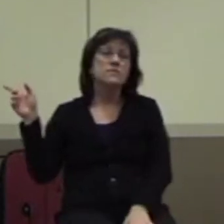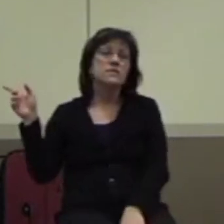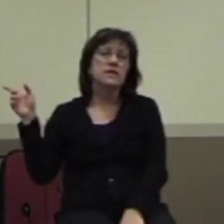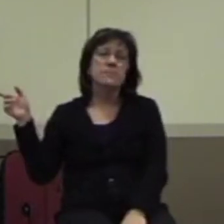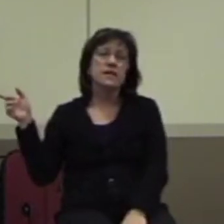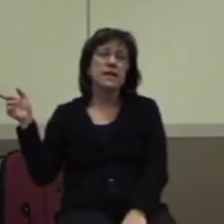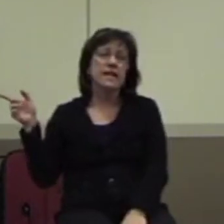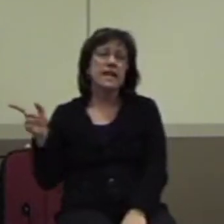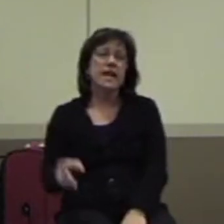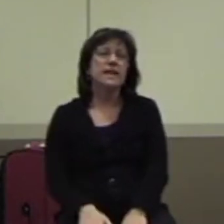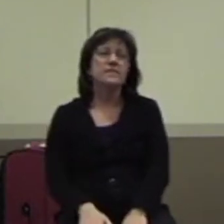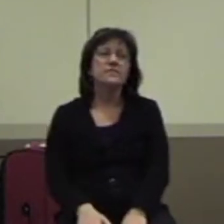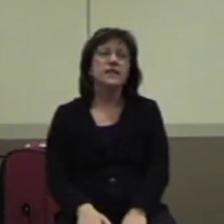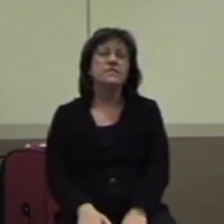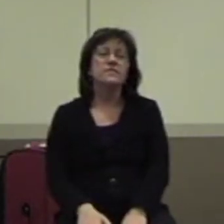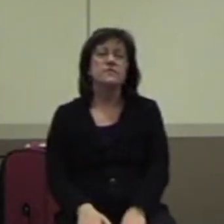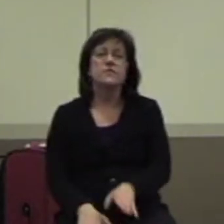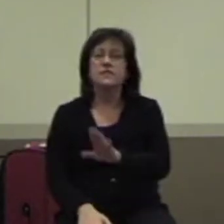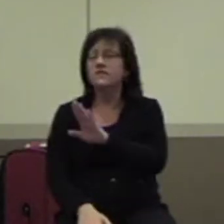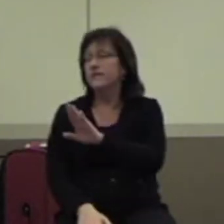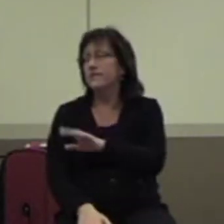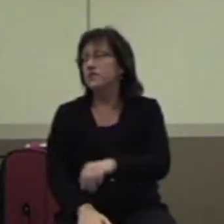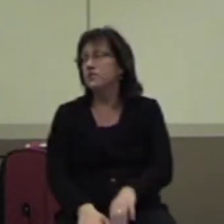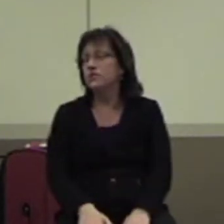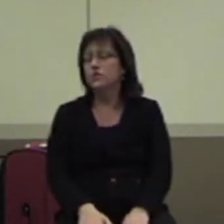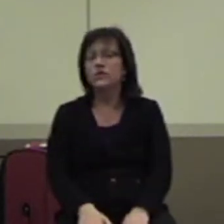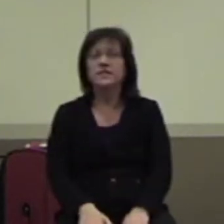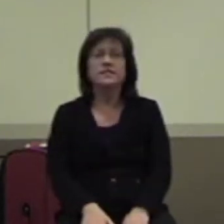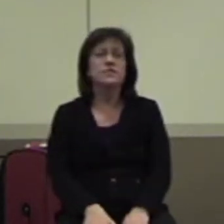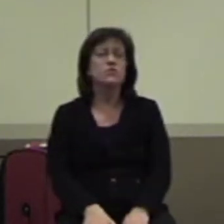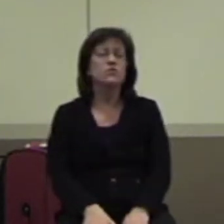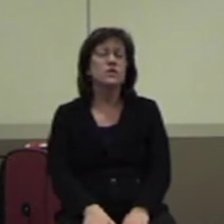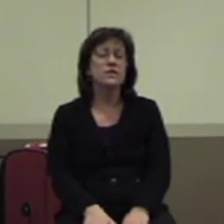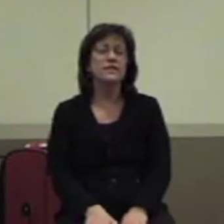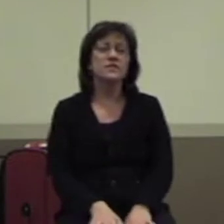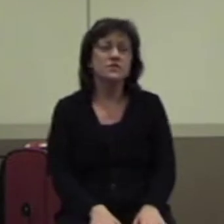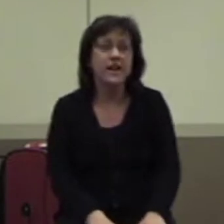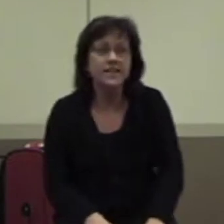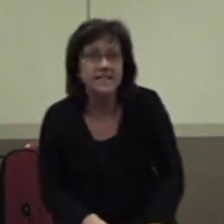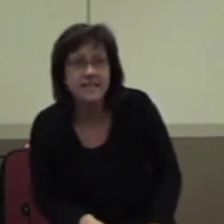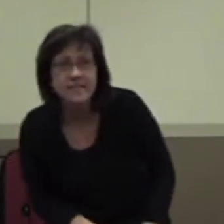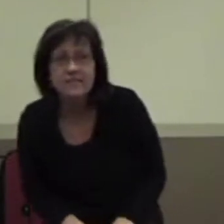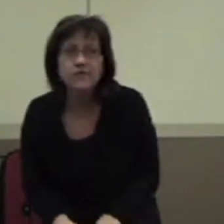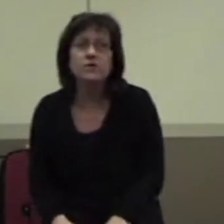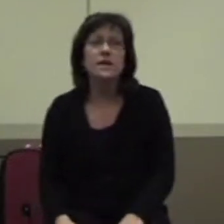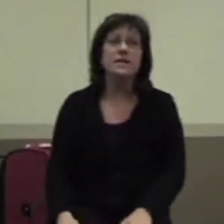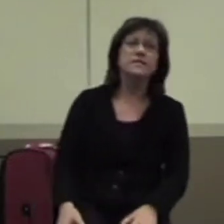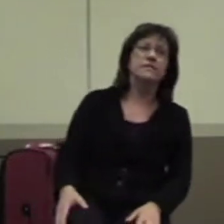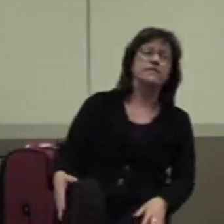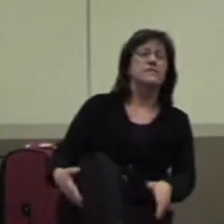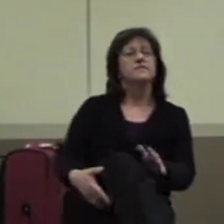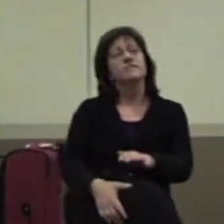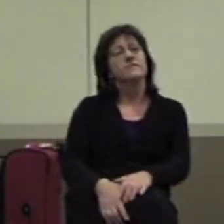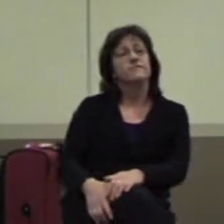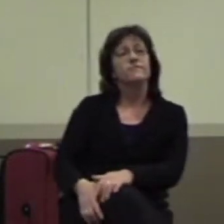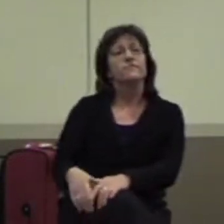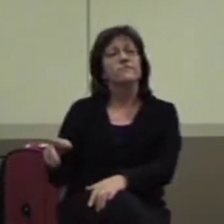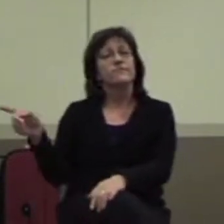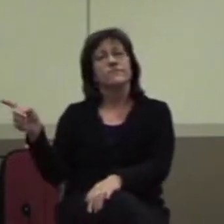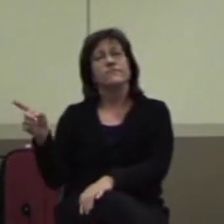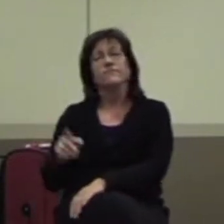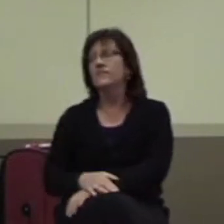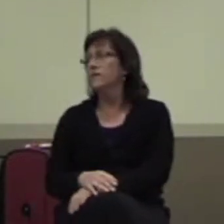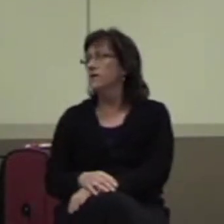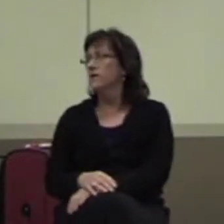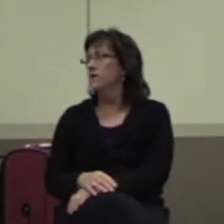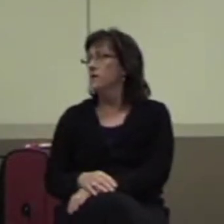Can you stop that icon? It's like visual noise. It's really distracting, if you don't mind. The